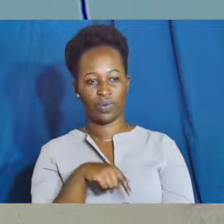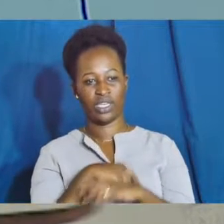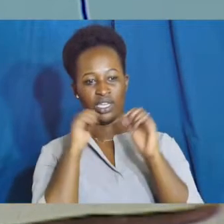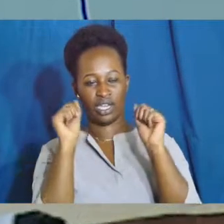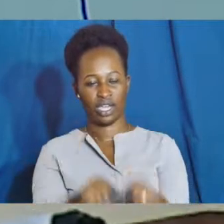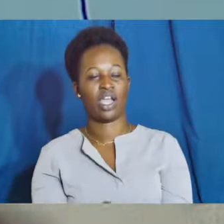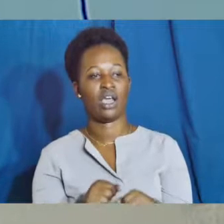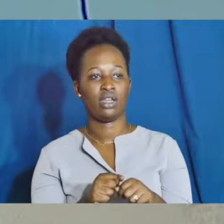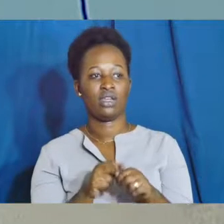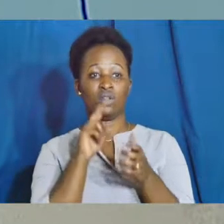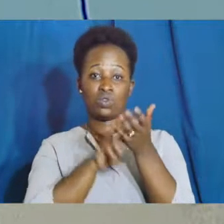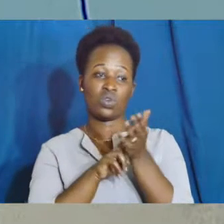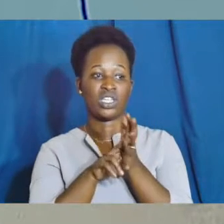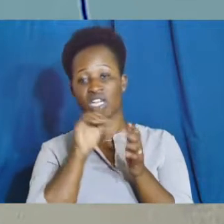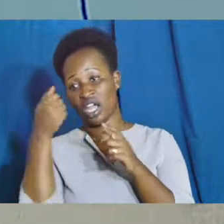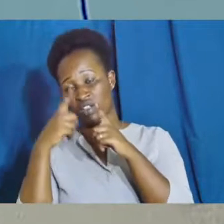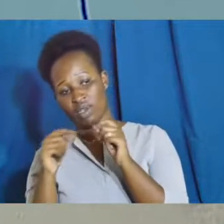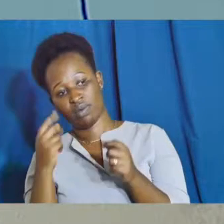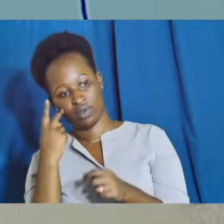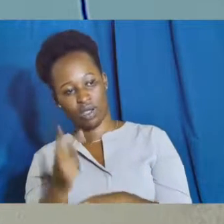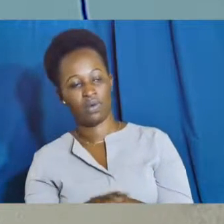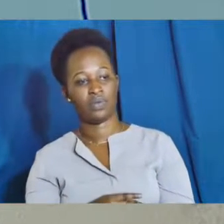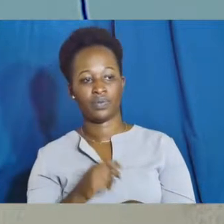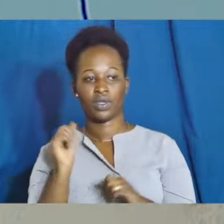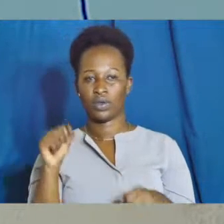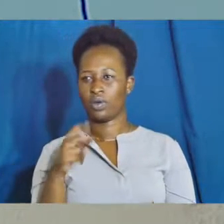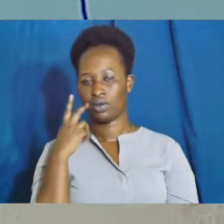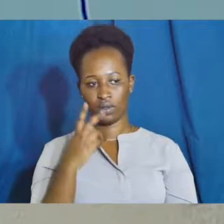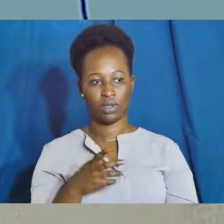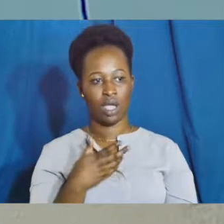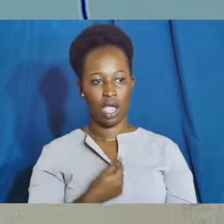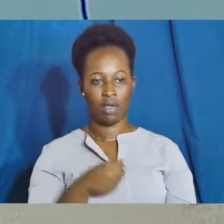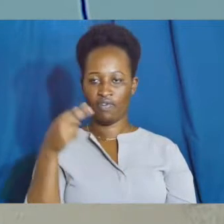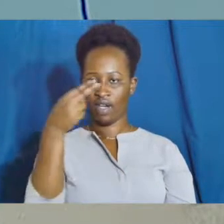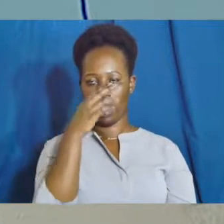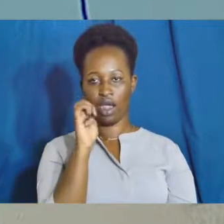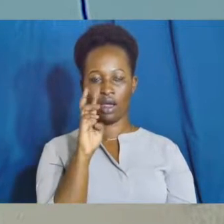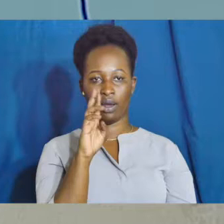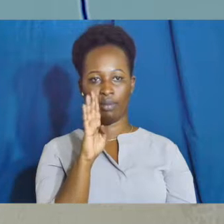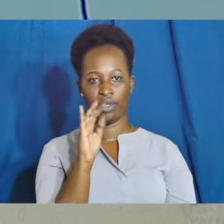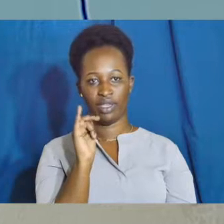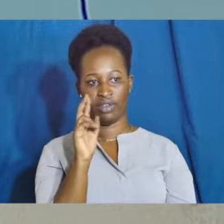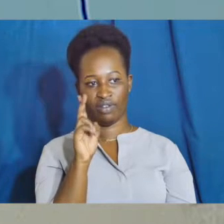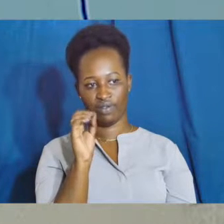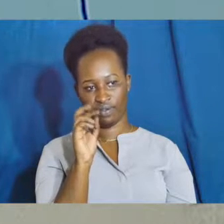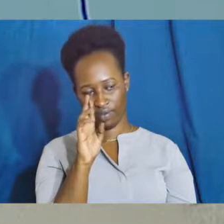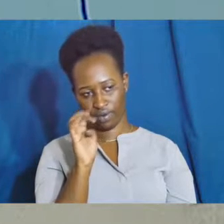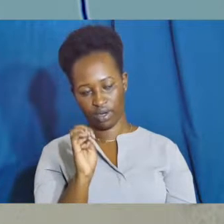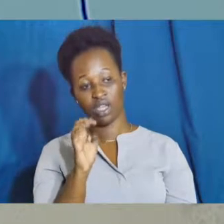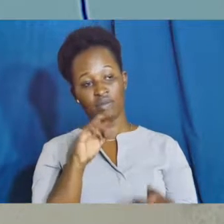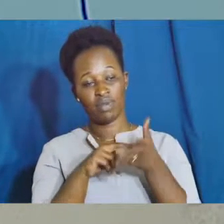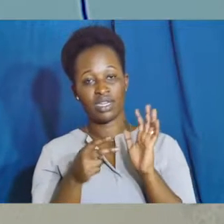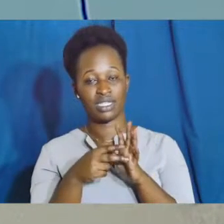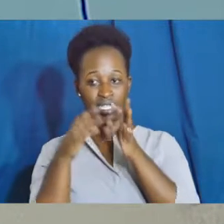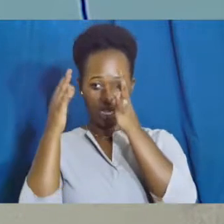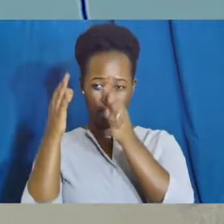the other terms we have seen. You can see here we have herbivore. Herbivore means the